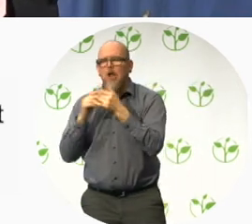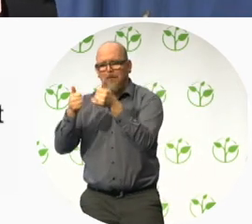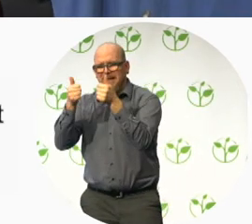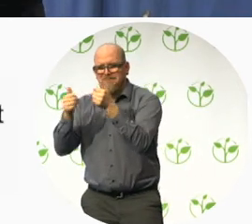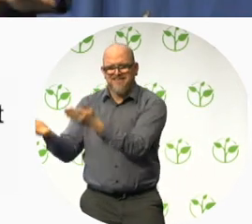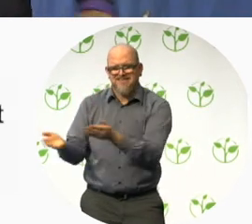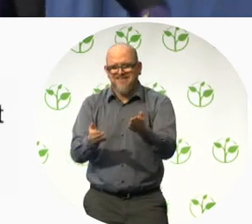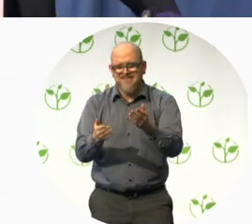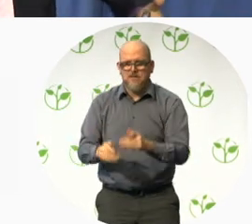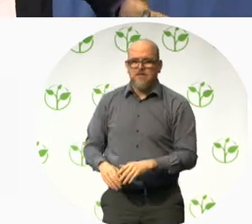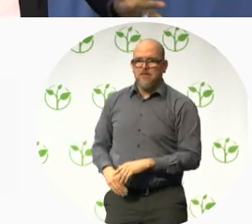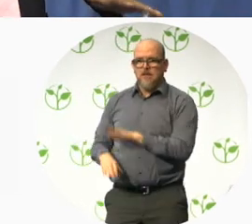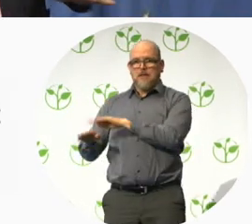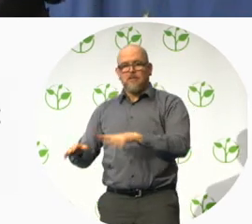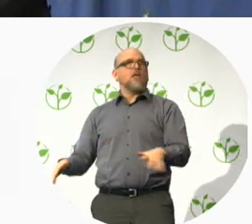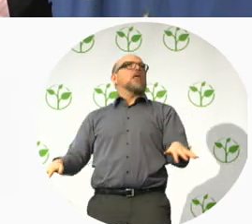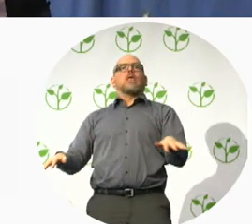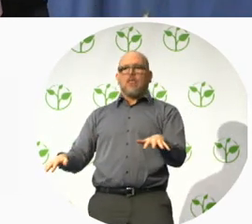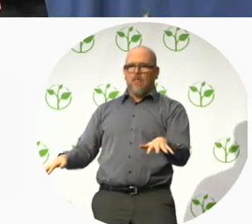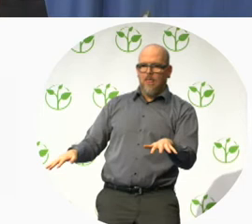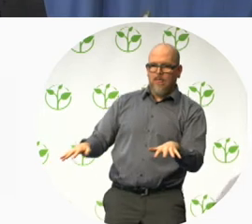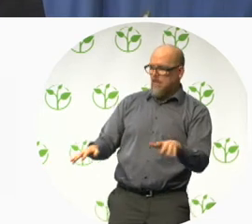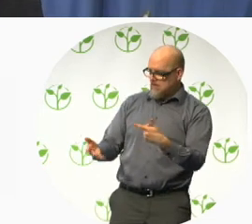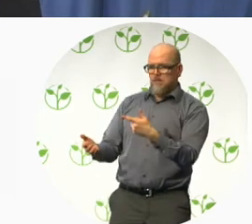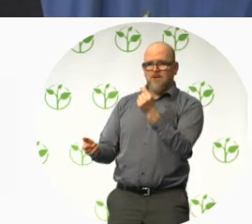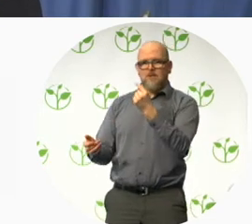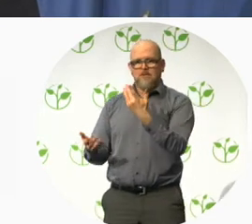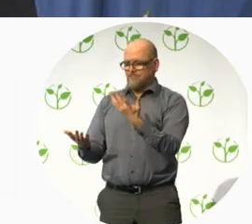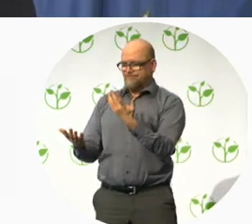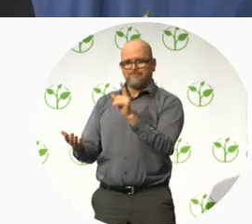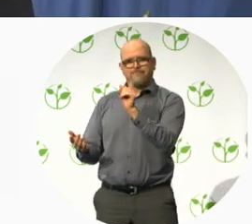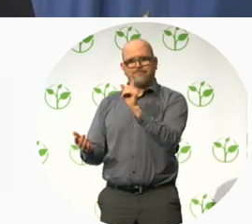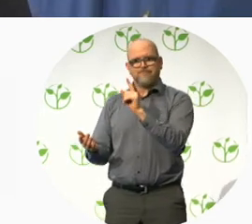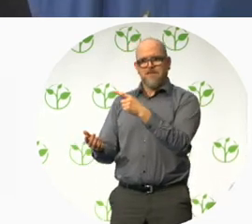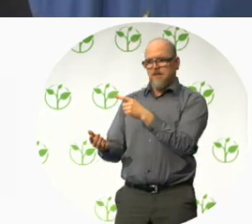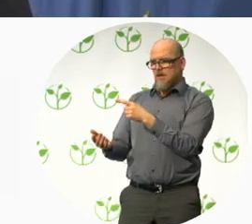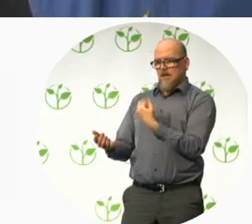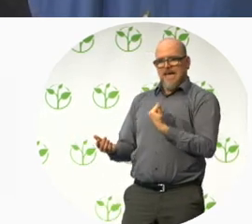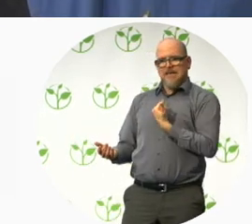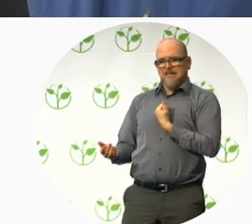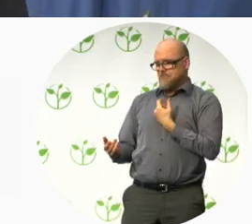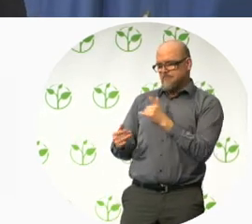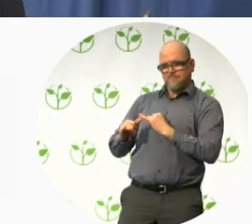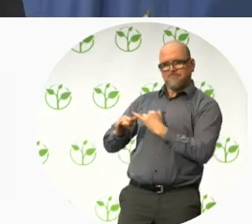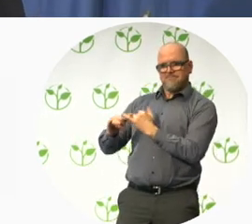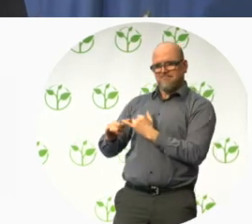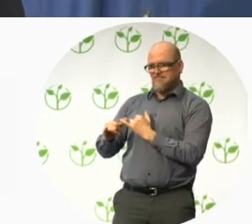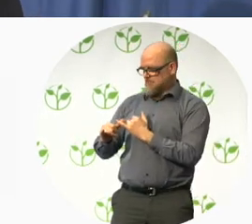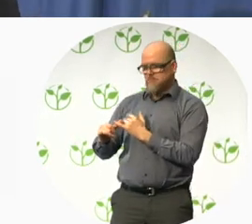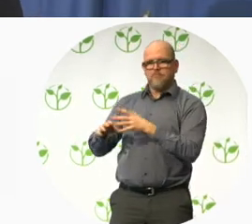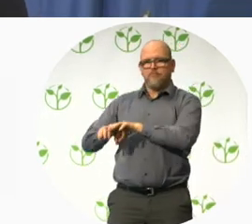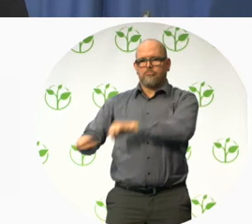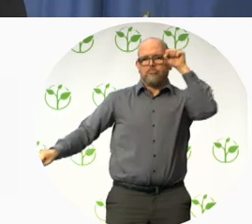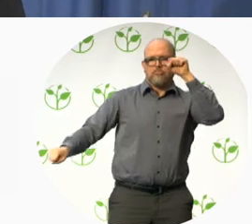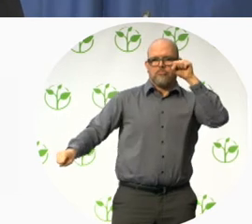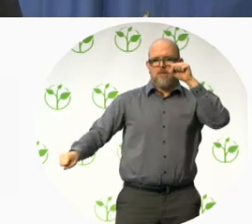need to learn sign language. They need to rehabilitation focus or approach. But the sign